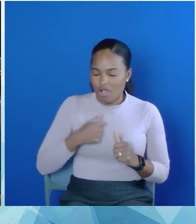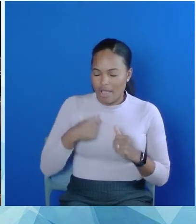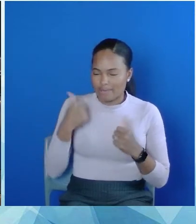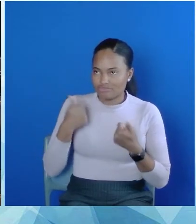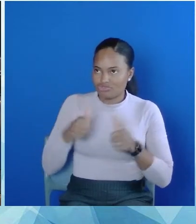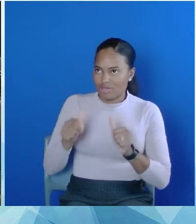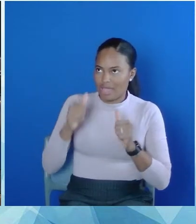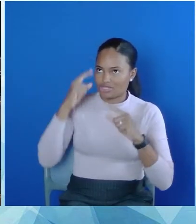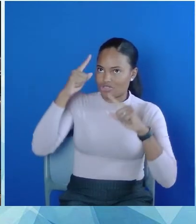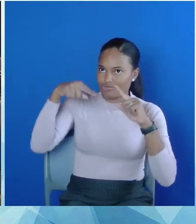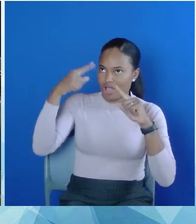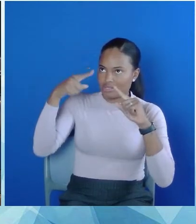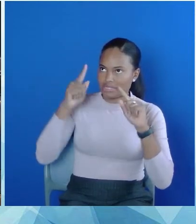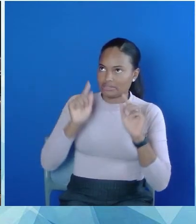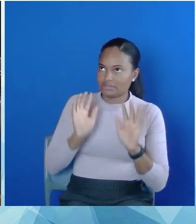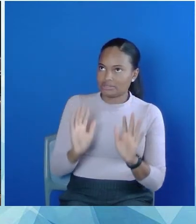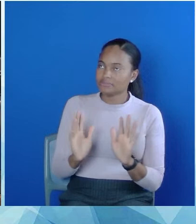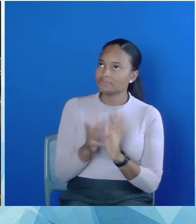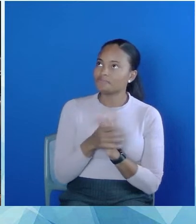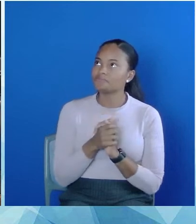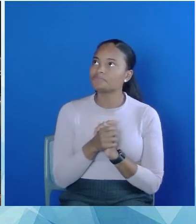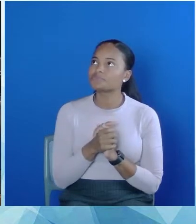second.